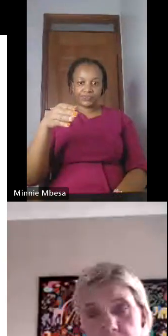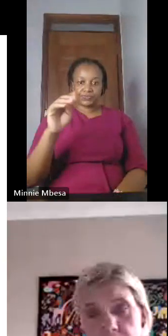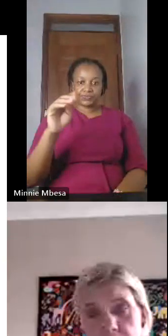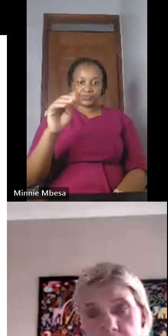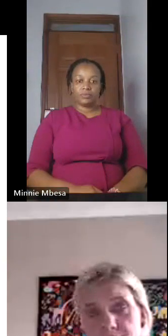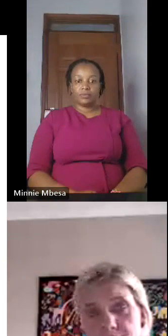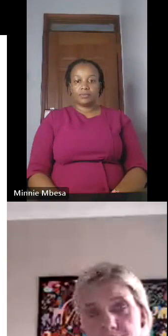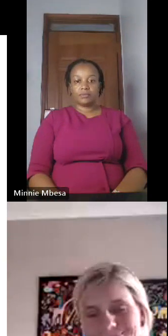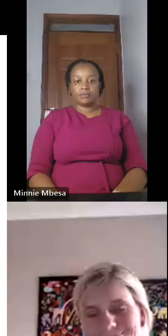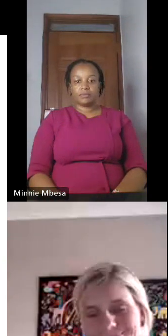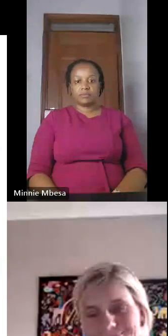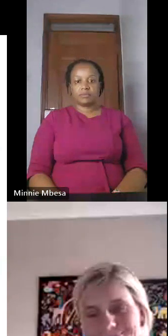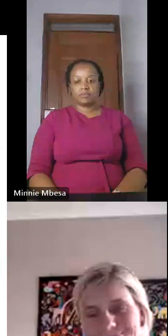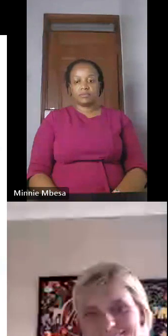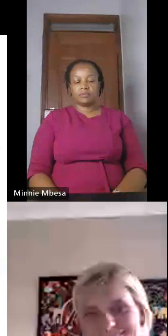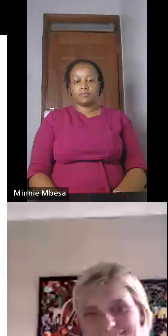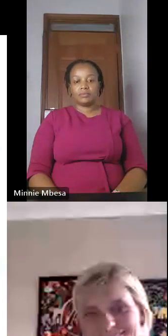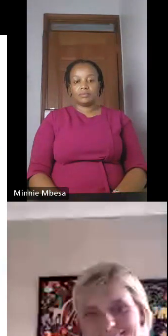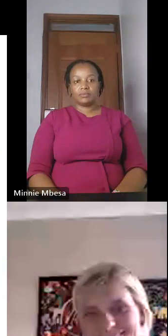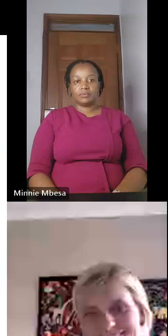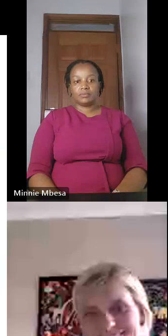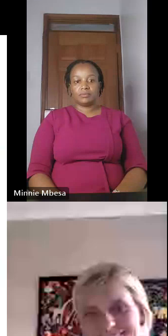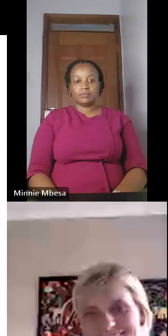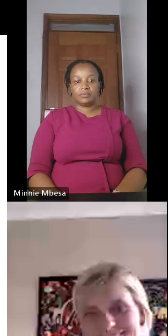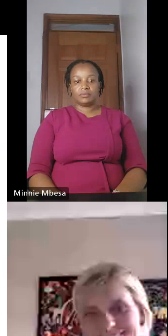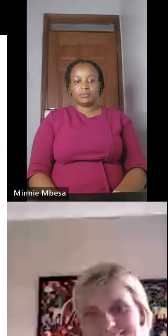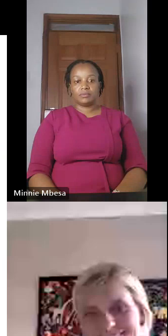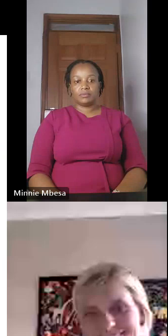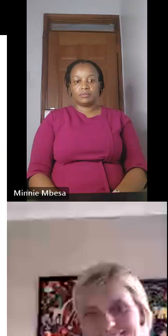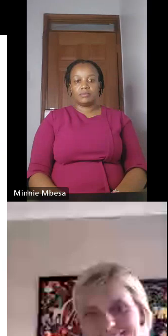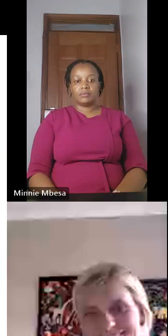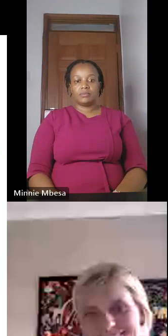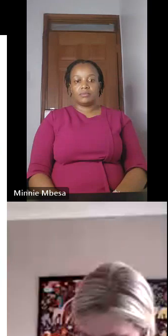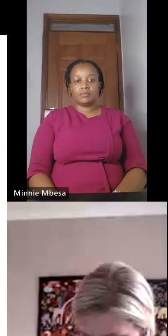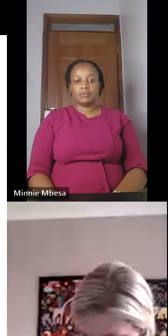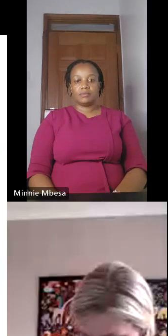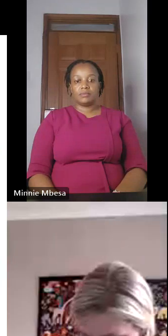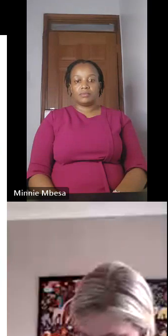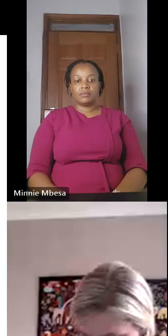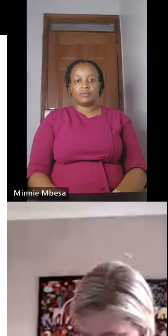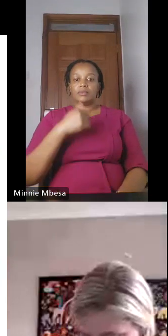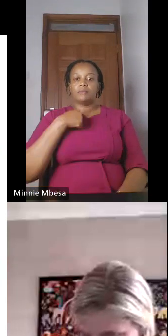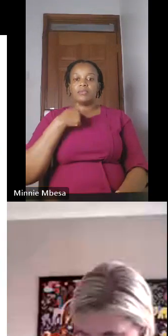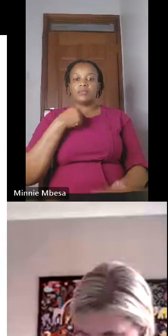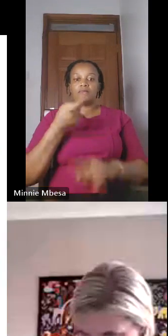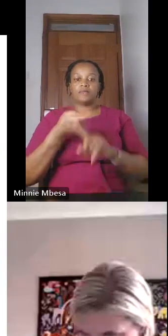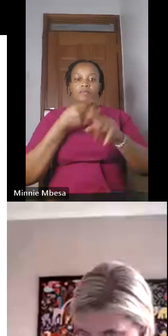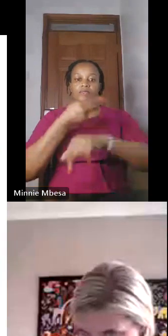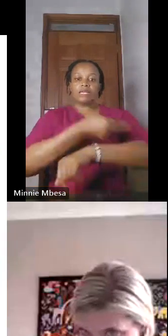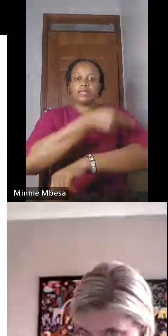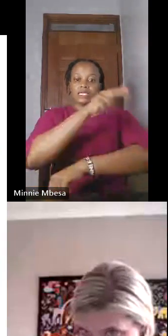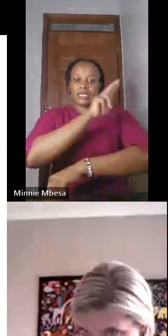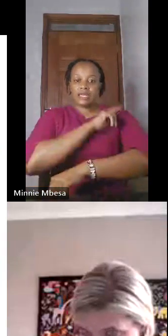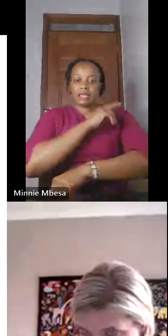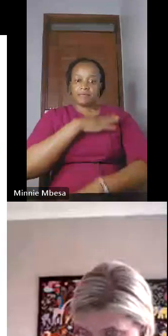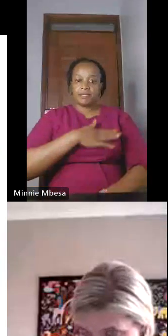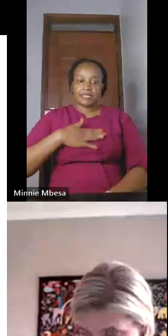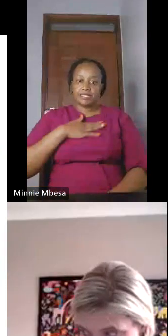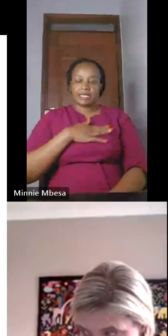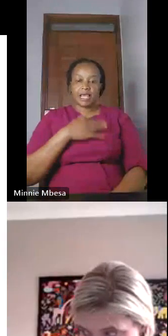Go afternoon ahead. here in Nigeria. Okay, please, I have a few